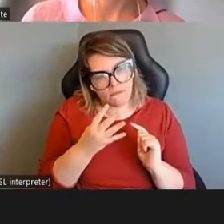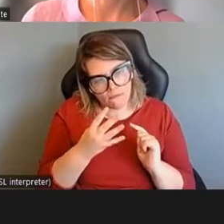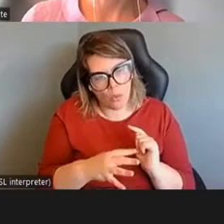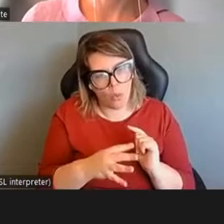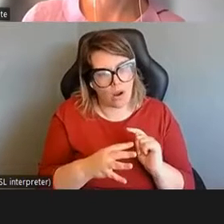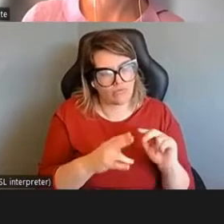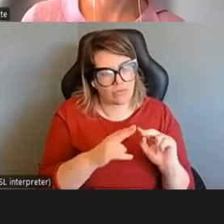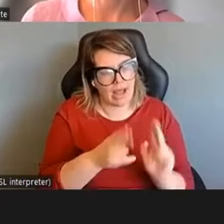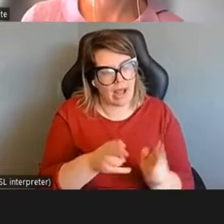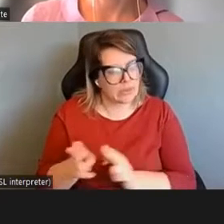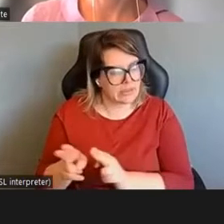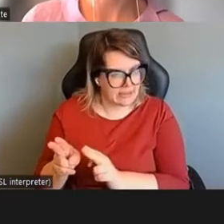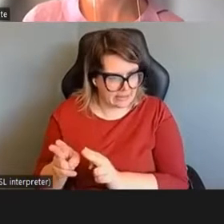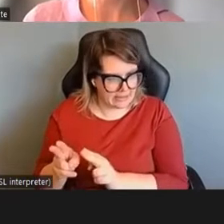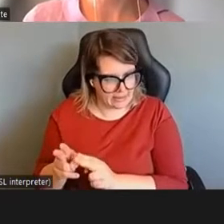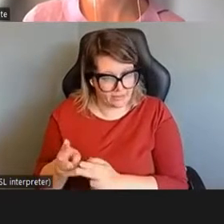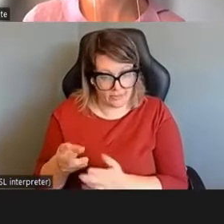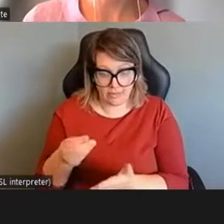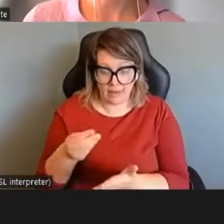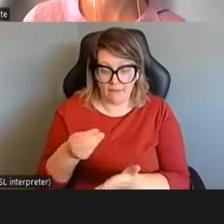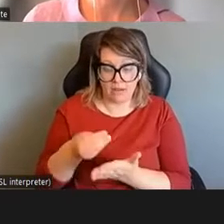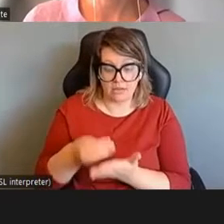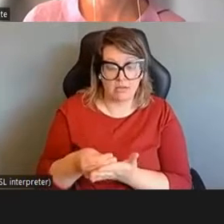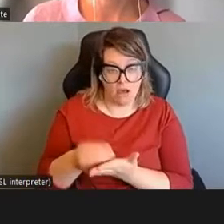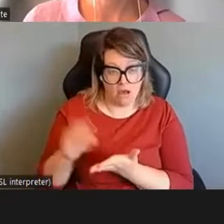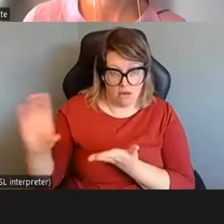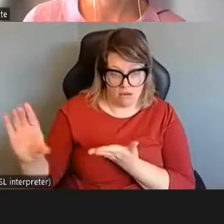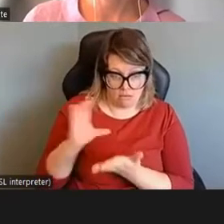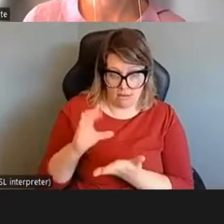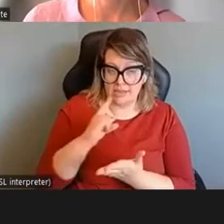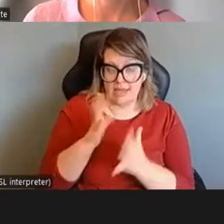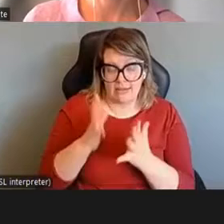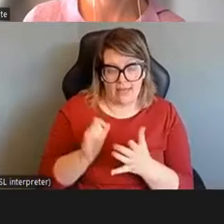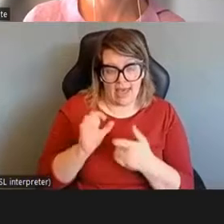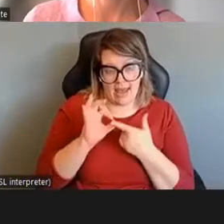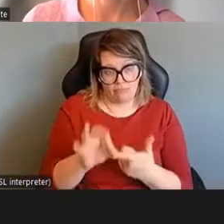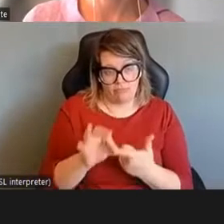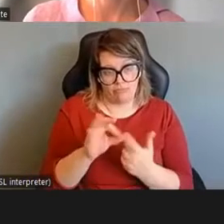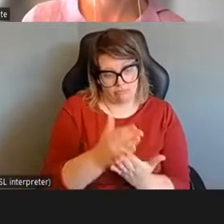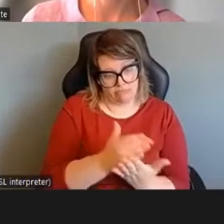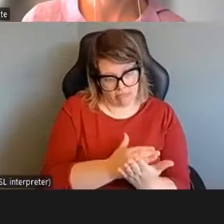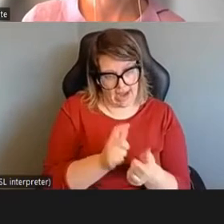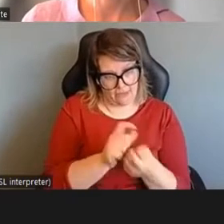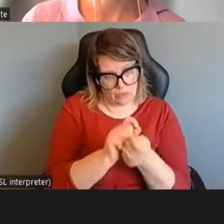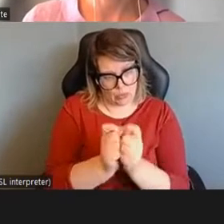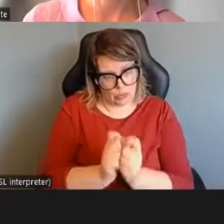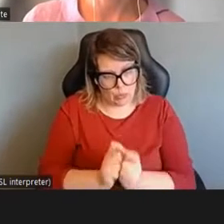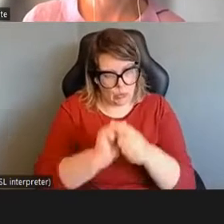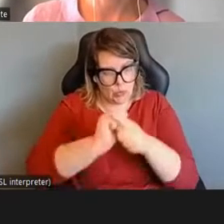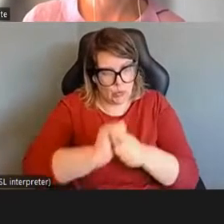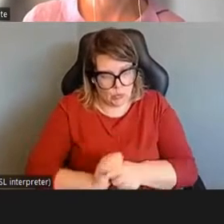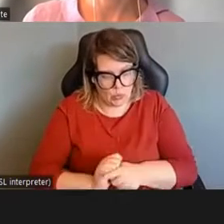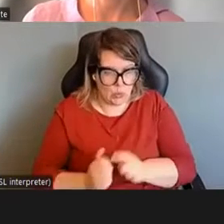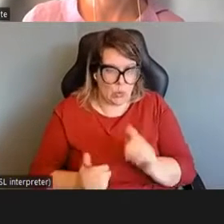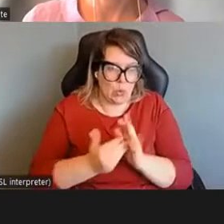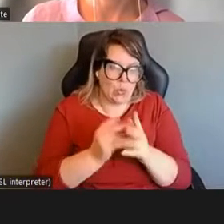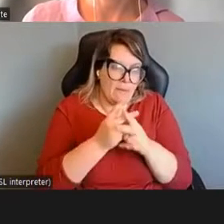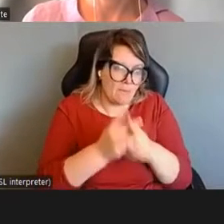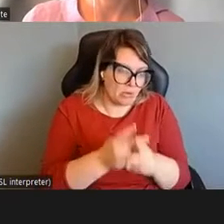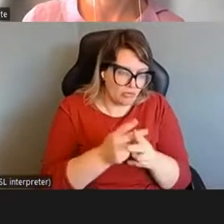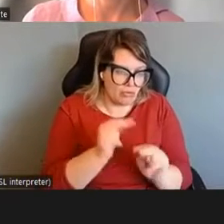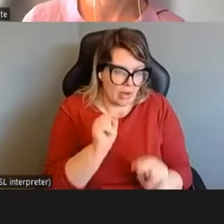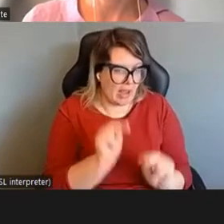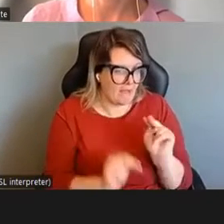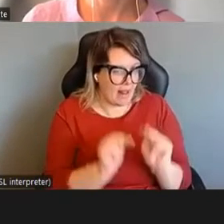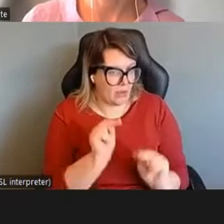funder requested that they refine their project proposals, monitoring and evaluation system so that it